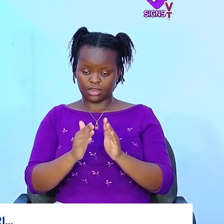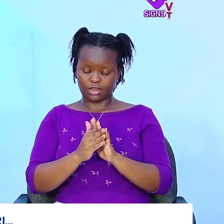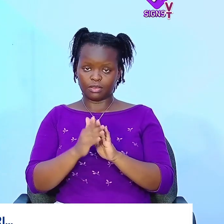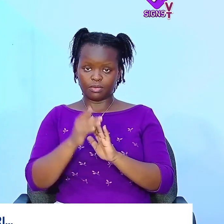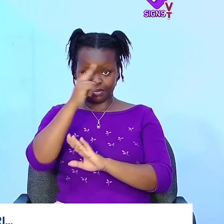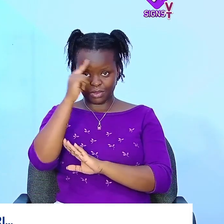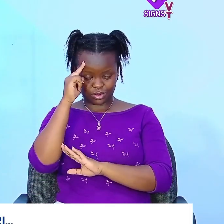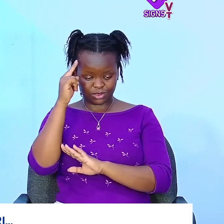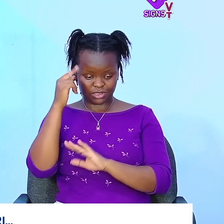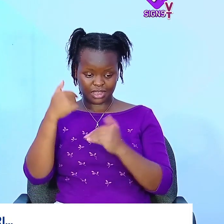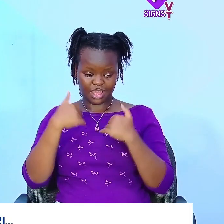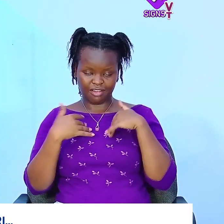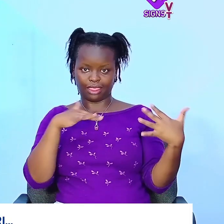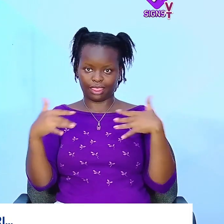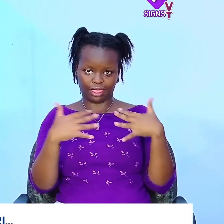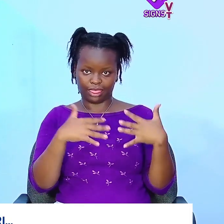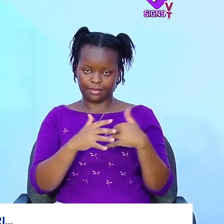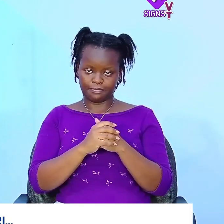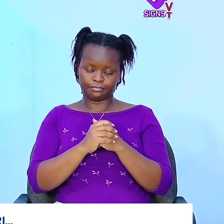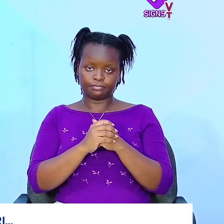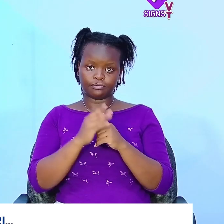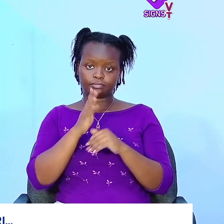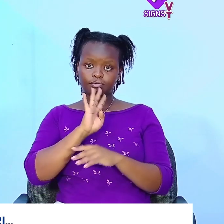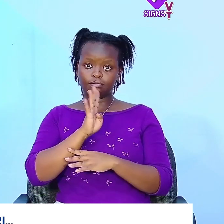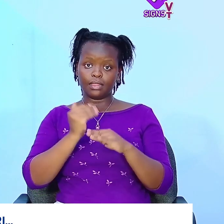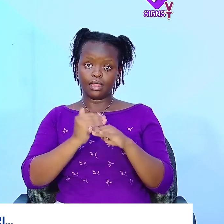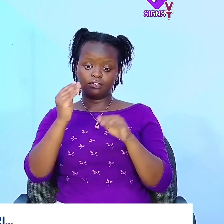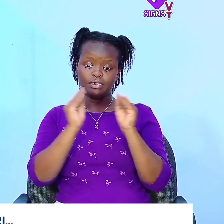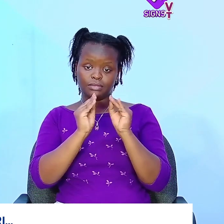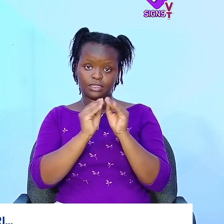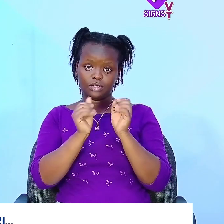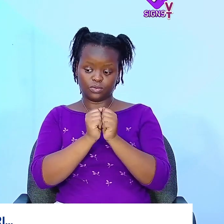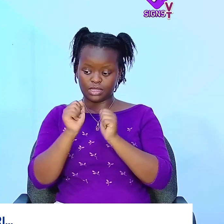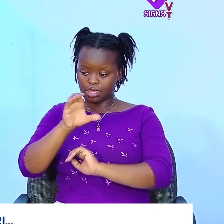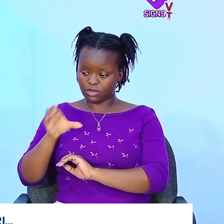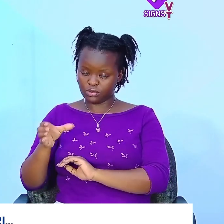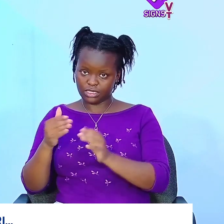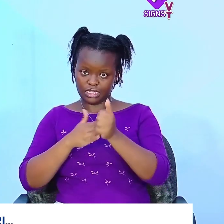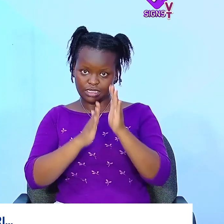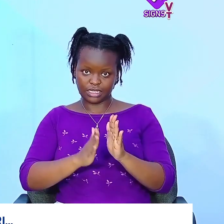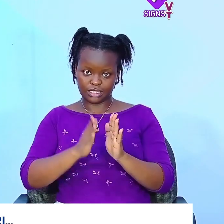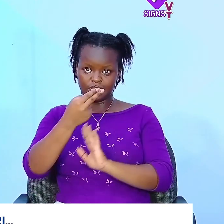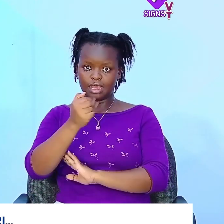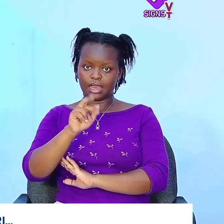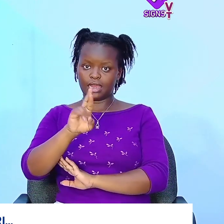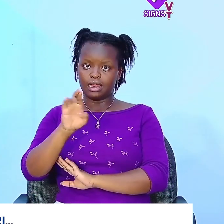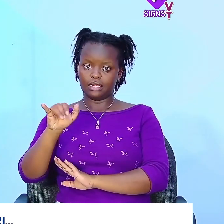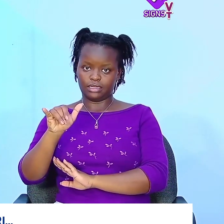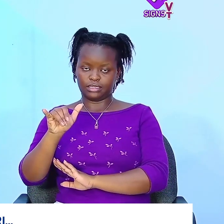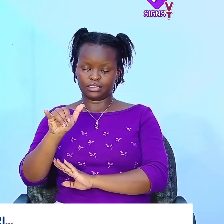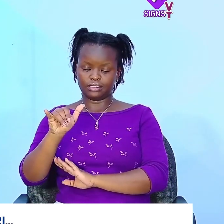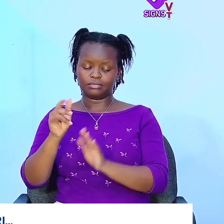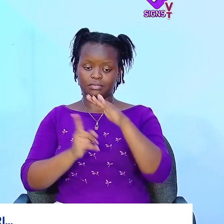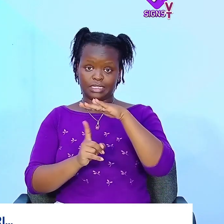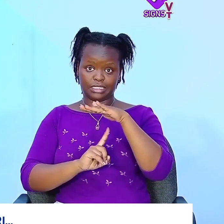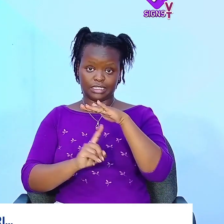unrest linked to the sector. Speaking after a meeting with county leaders, Harry Kimtai, Secretary in the Ministry